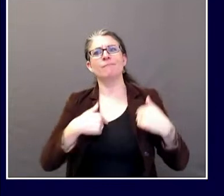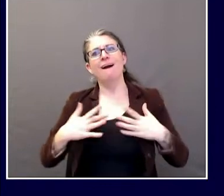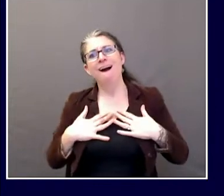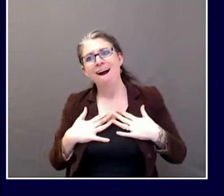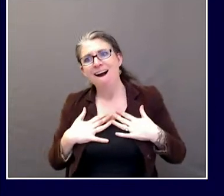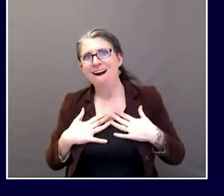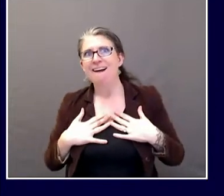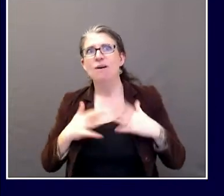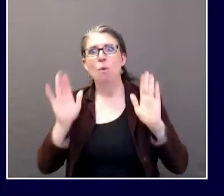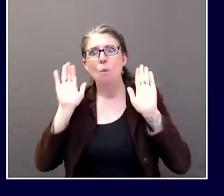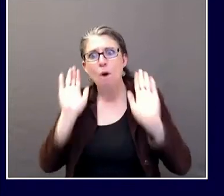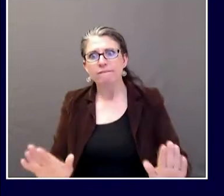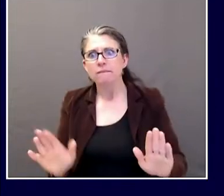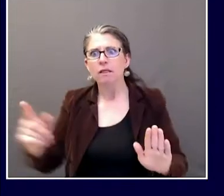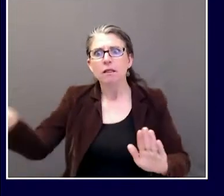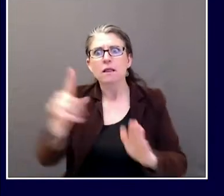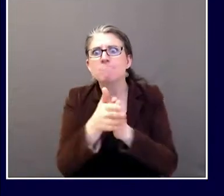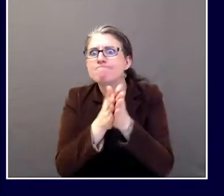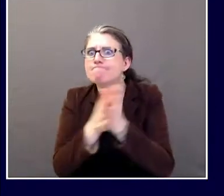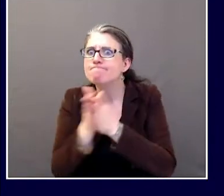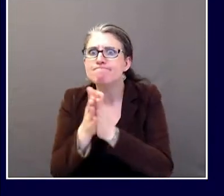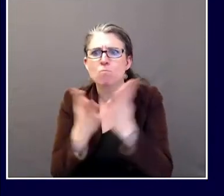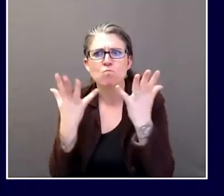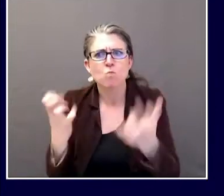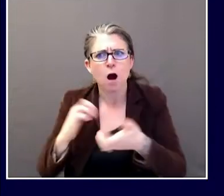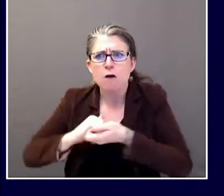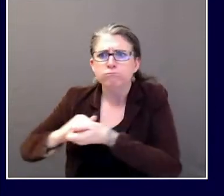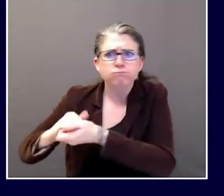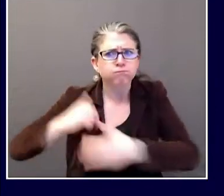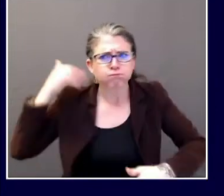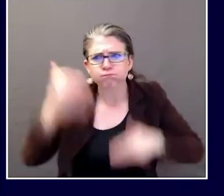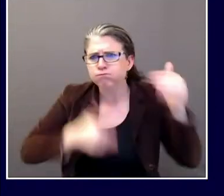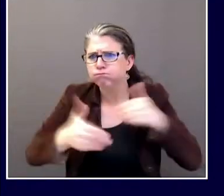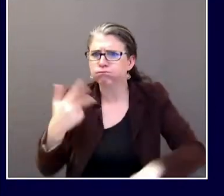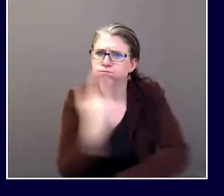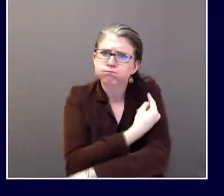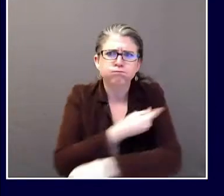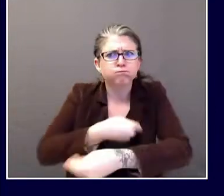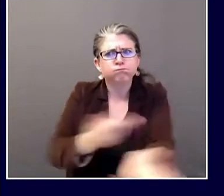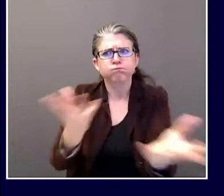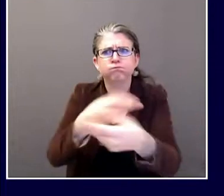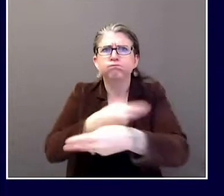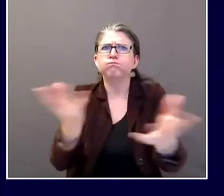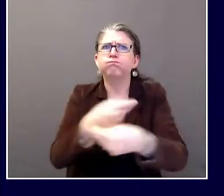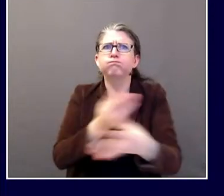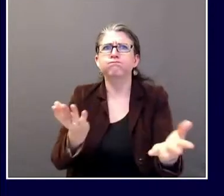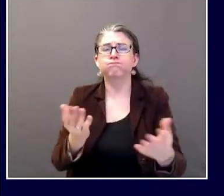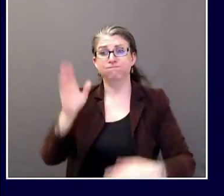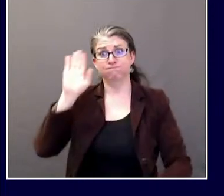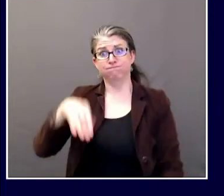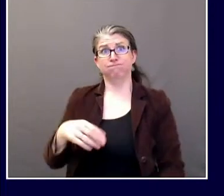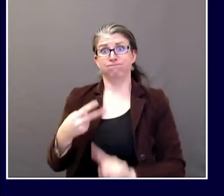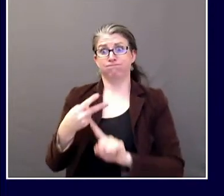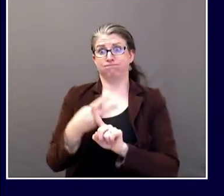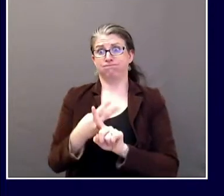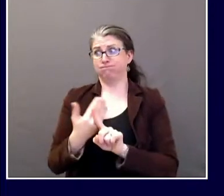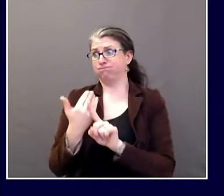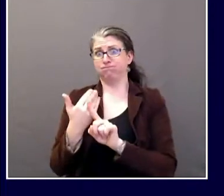wait to be vaccinated. Indeed, folks will remember just a few months ago, the national conversation